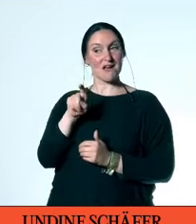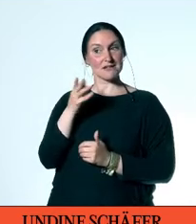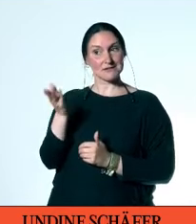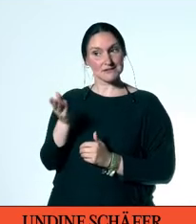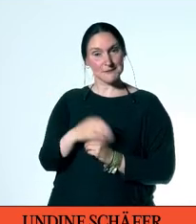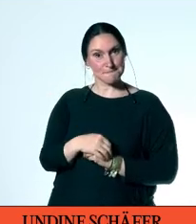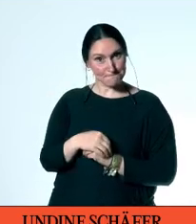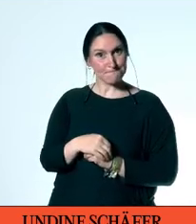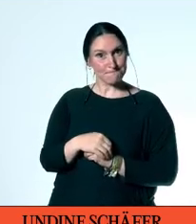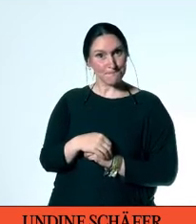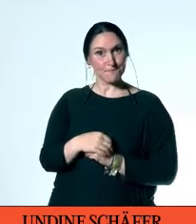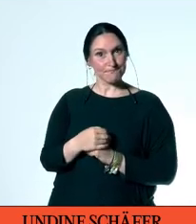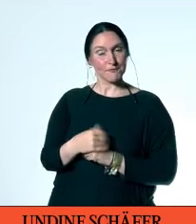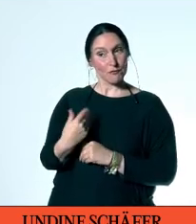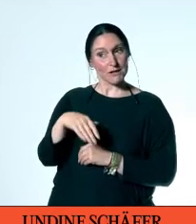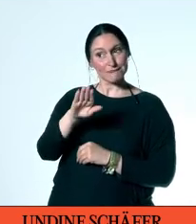bitte.